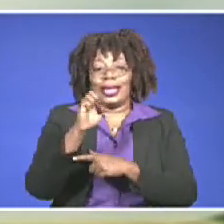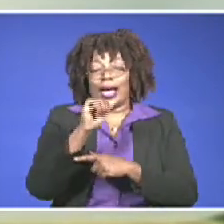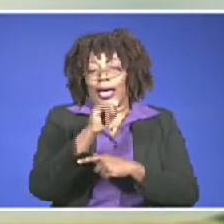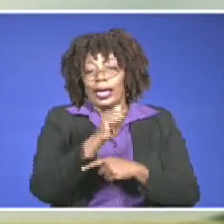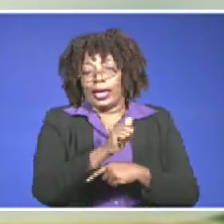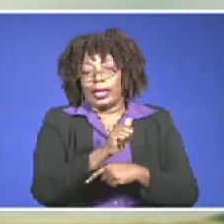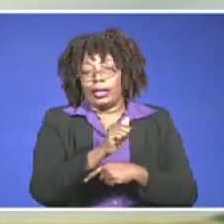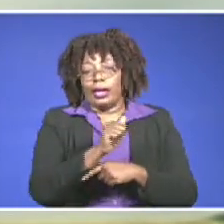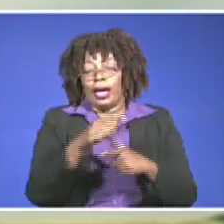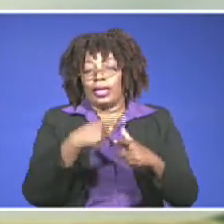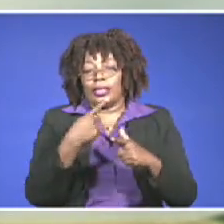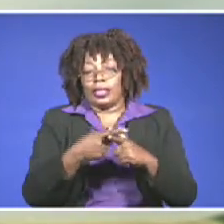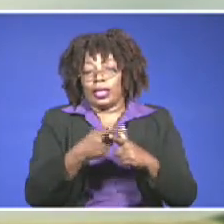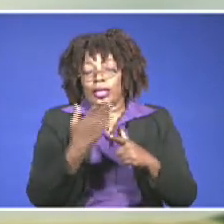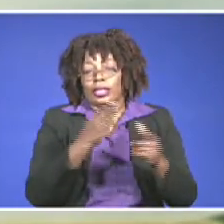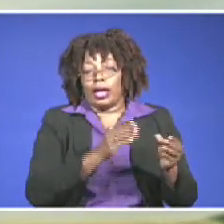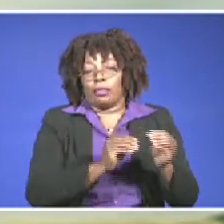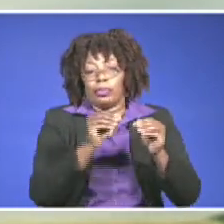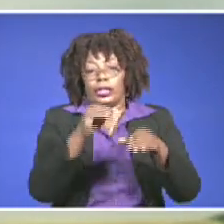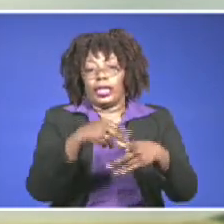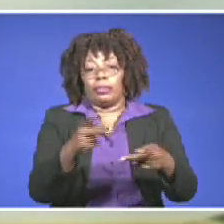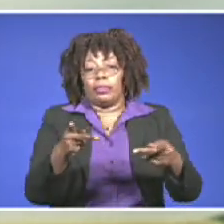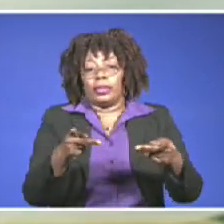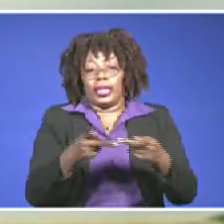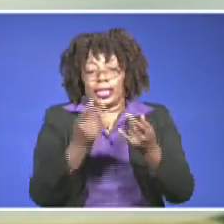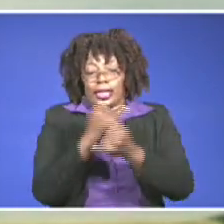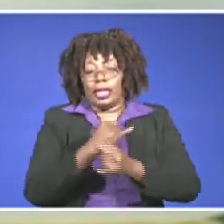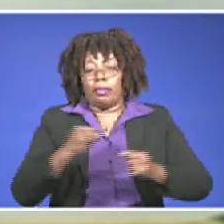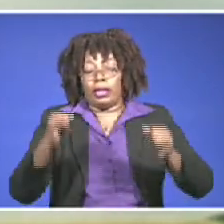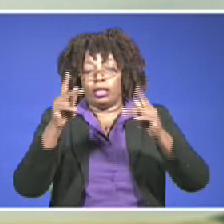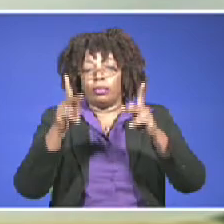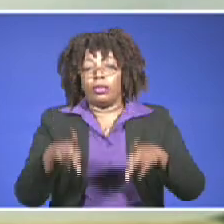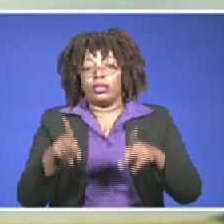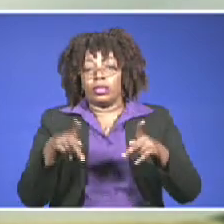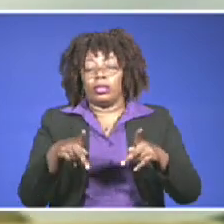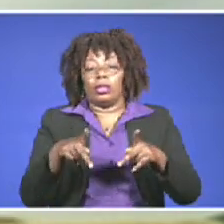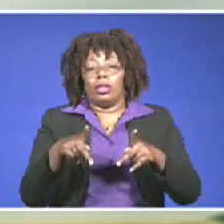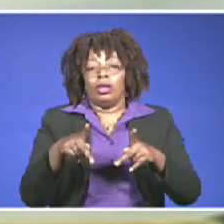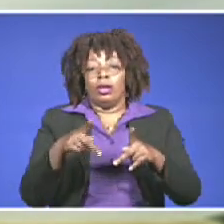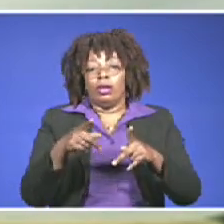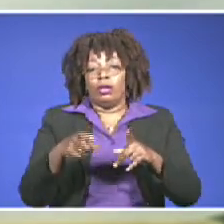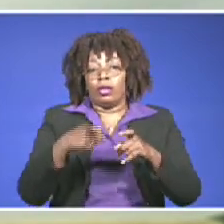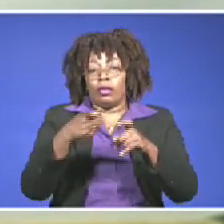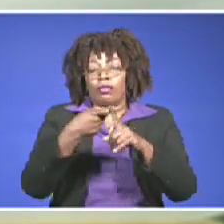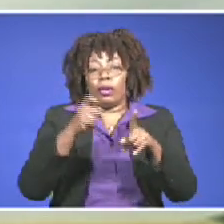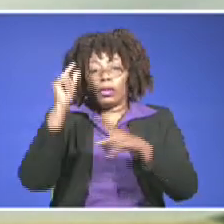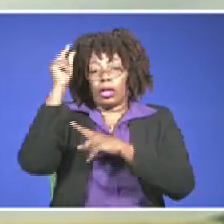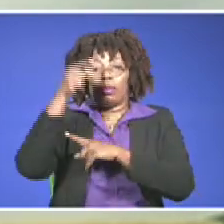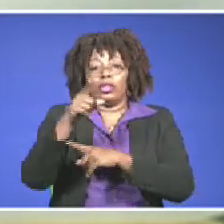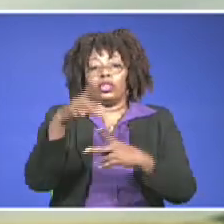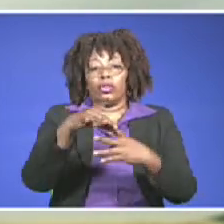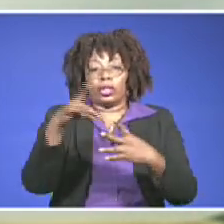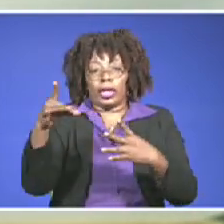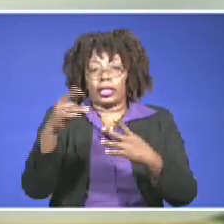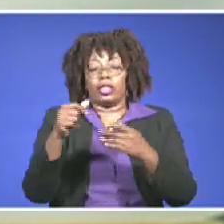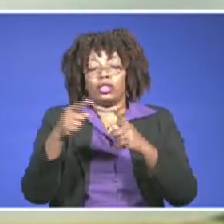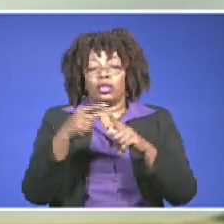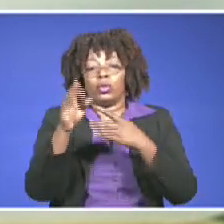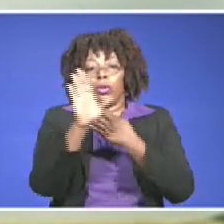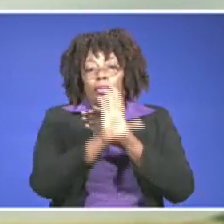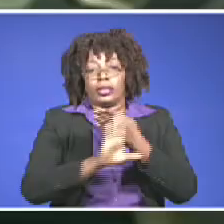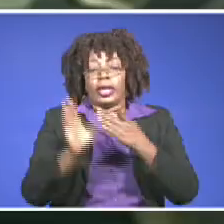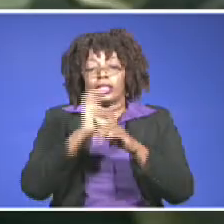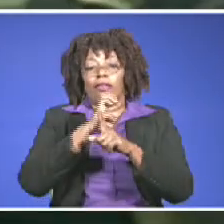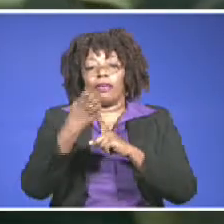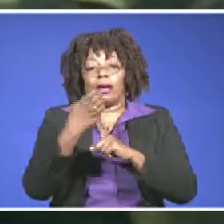in place, and an independent body appointed by the government you've elected determine this is safe to proceed with and protects the environment in the